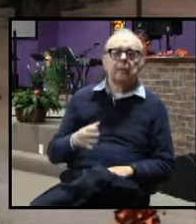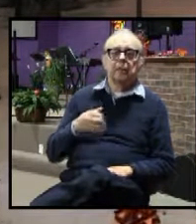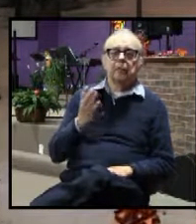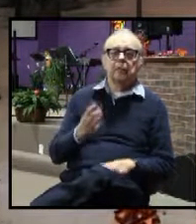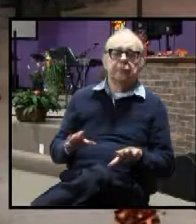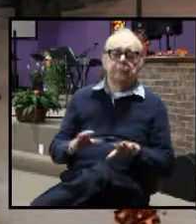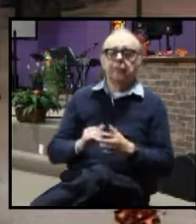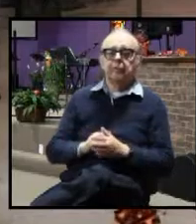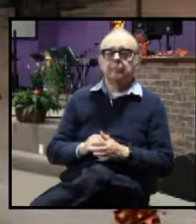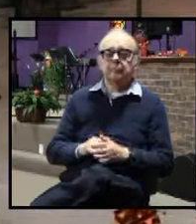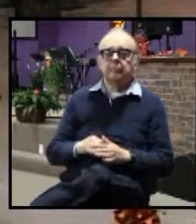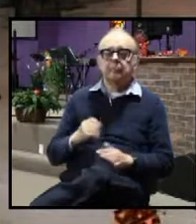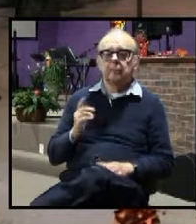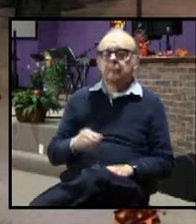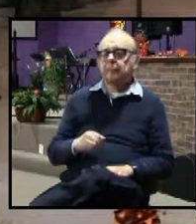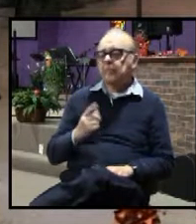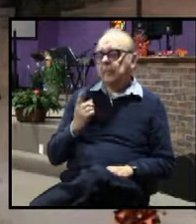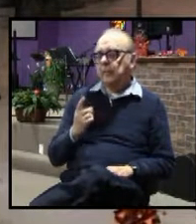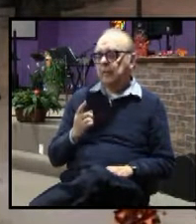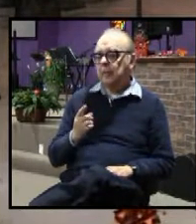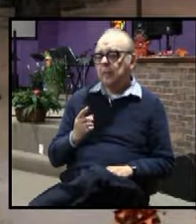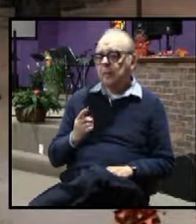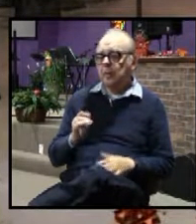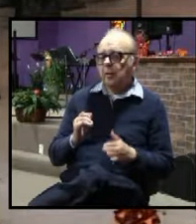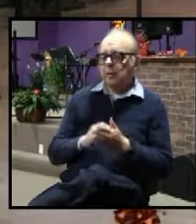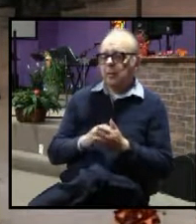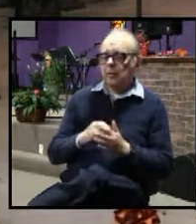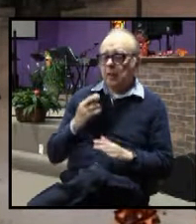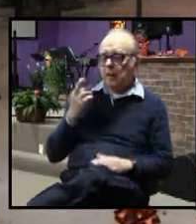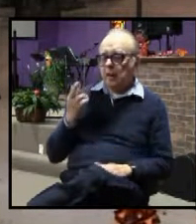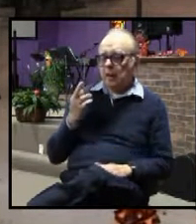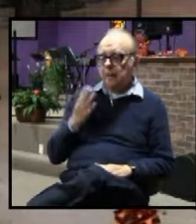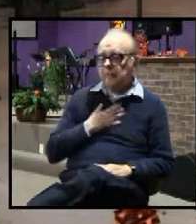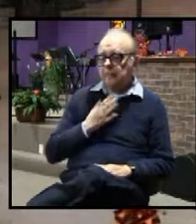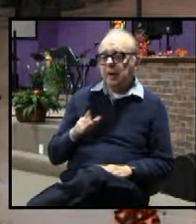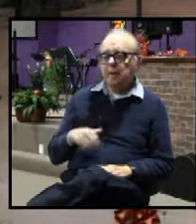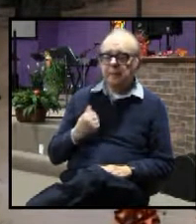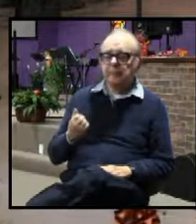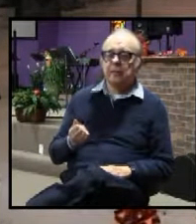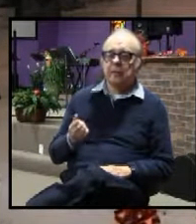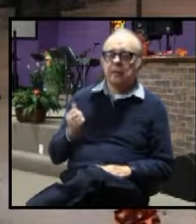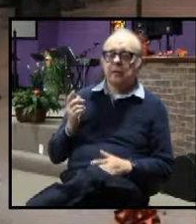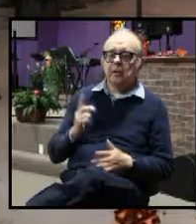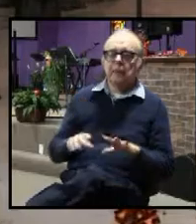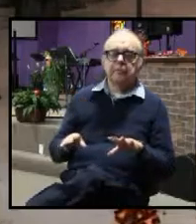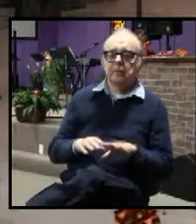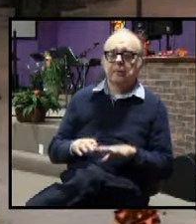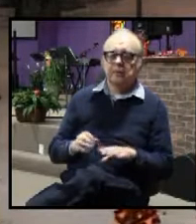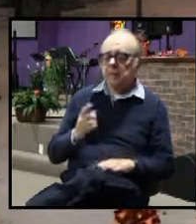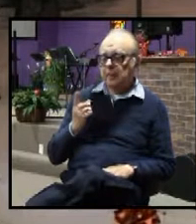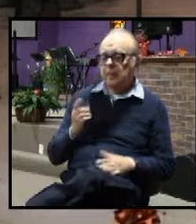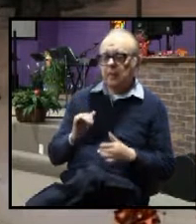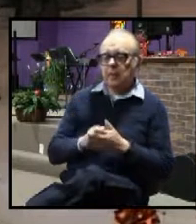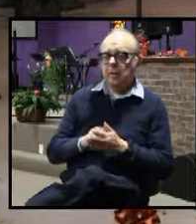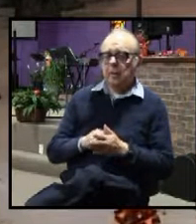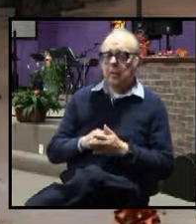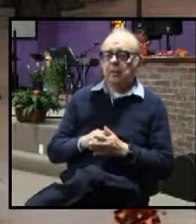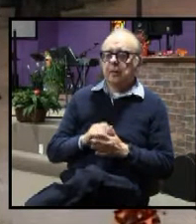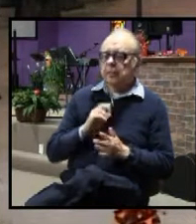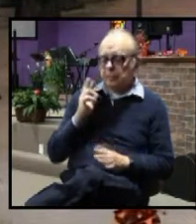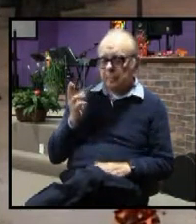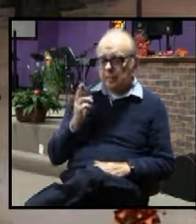And that's what God wants you to do. So we need to understand, then, what is the purpose of my life? And what you got to do is